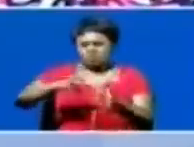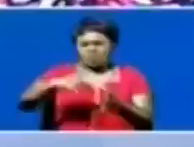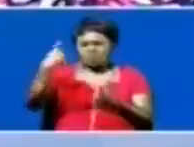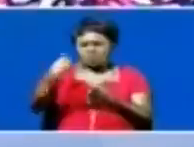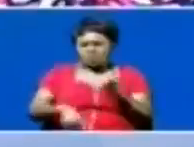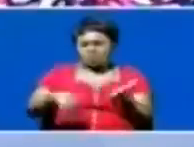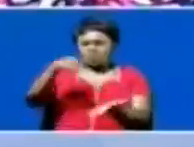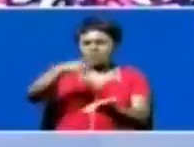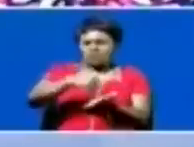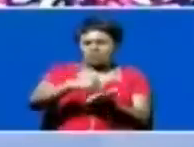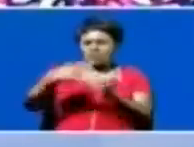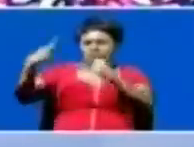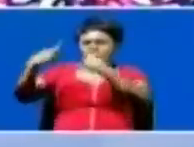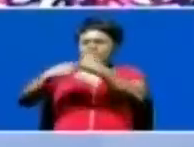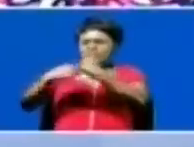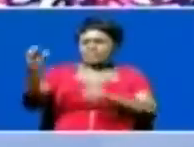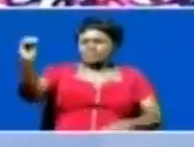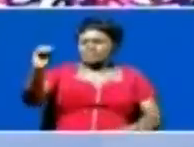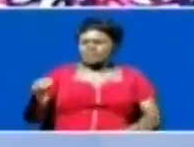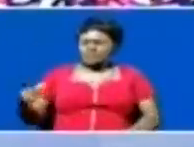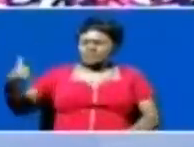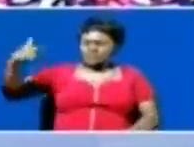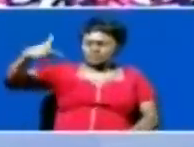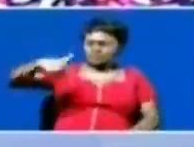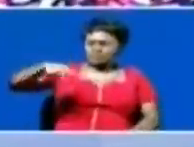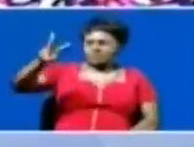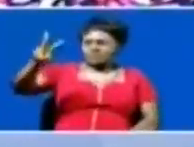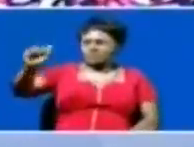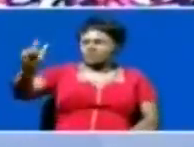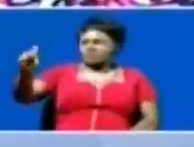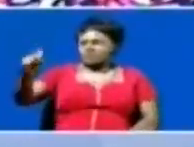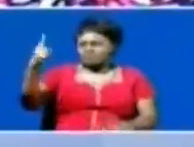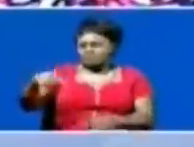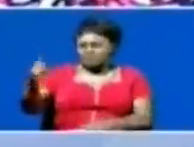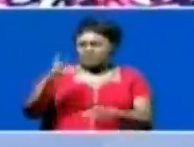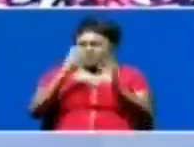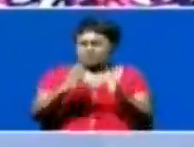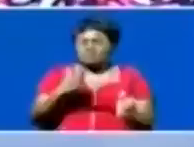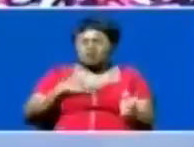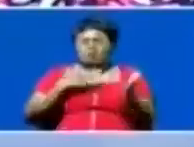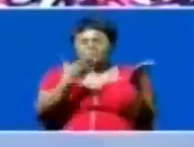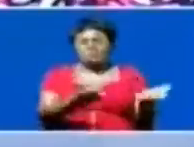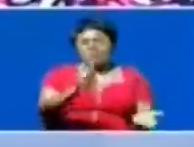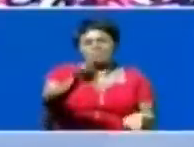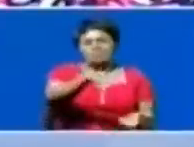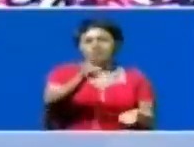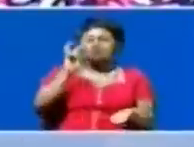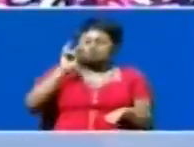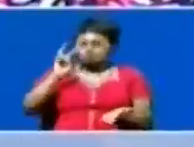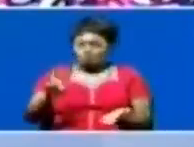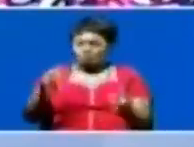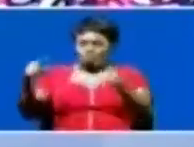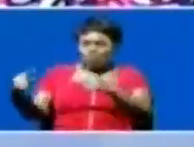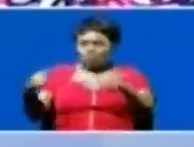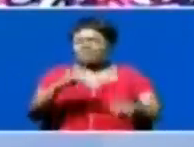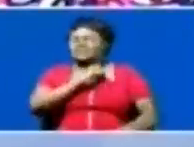taxes, including the 8% fuel VAT, passed. Our reporter Duncan Hayemba was there and he witnessed the back and forth,